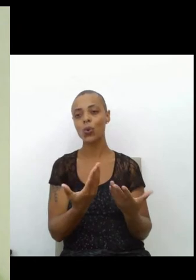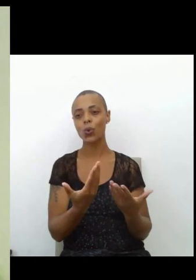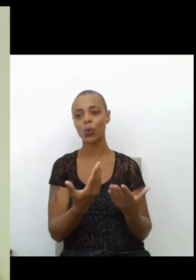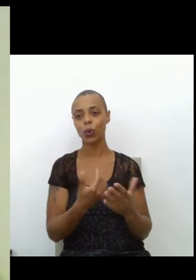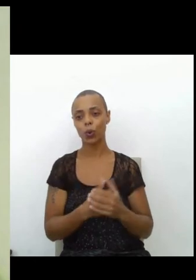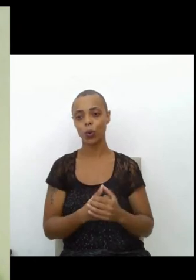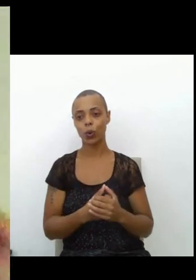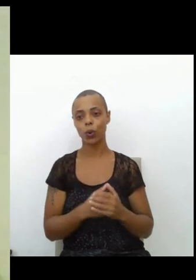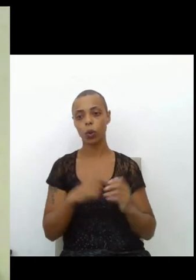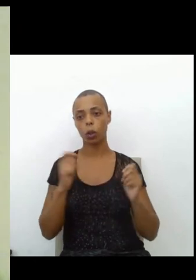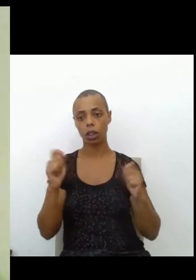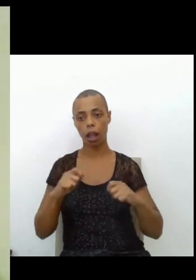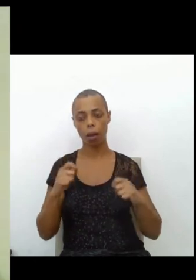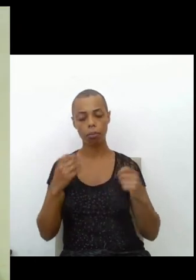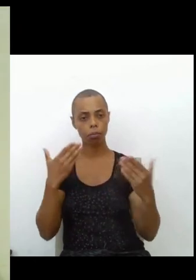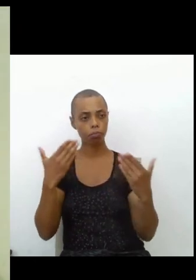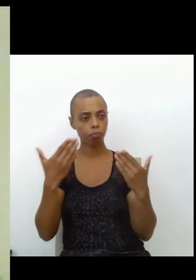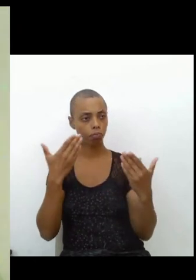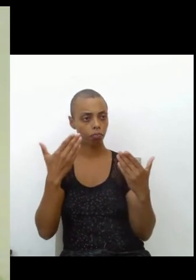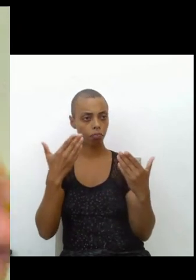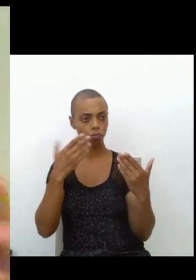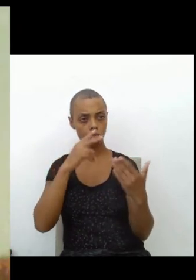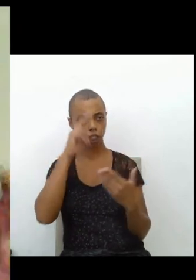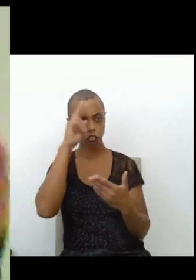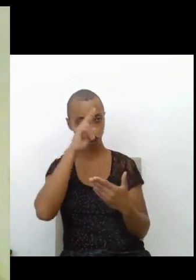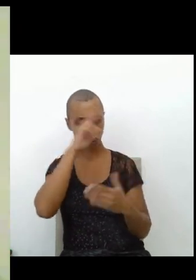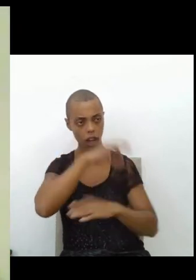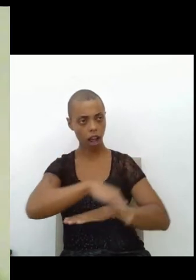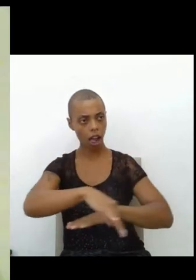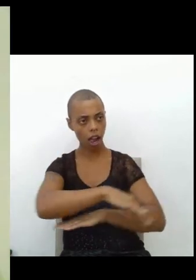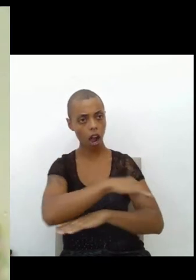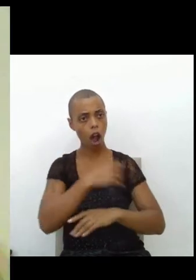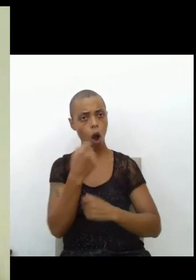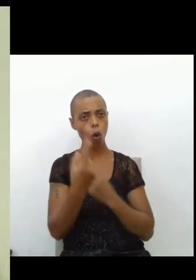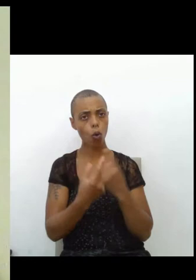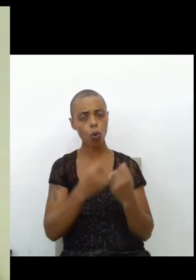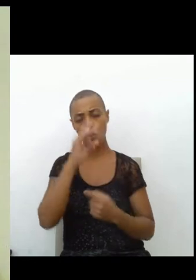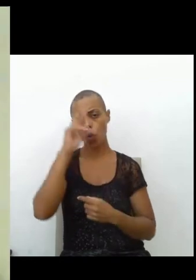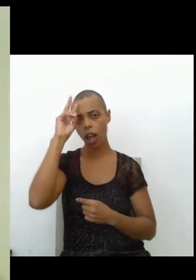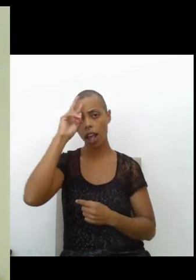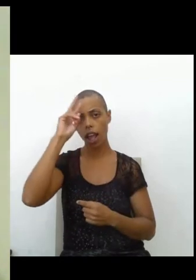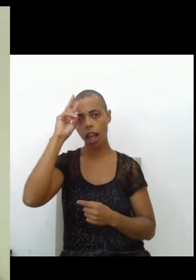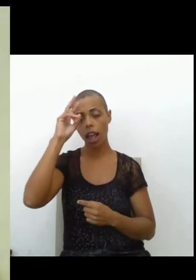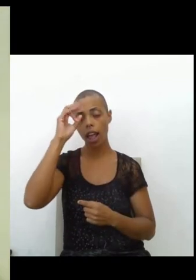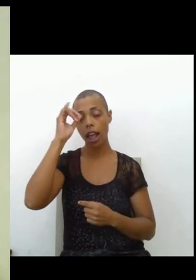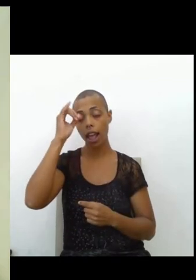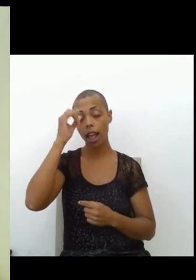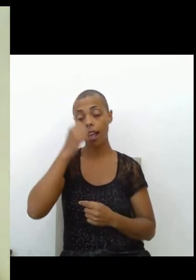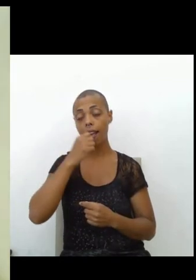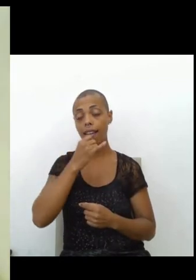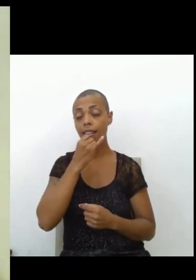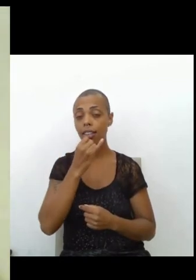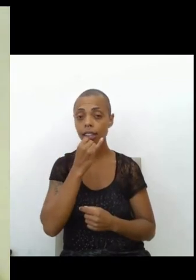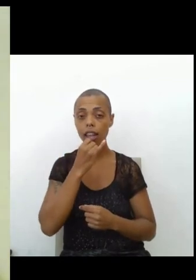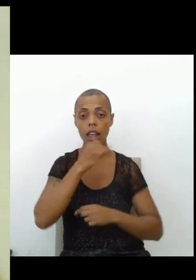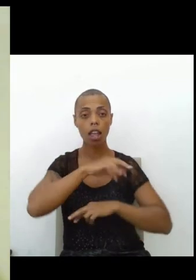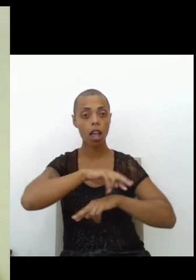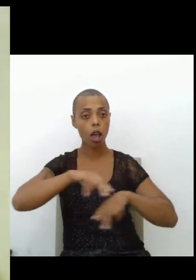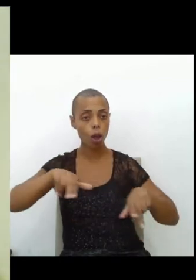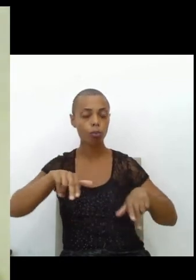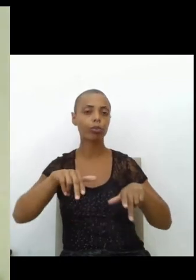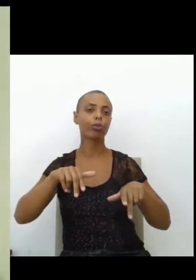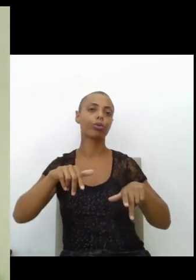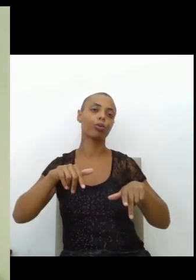don't look only at the at the at the final works so in architecture history normally